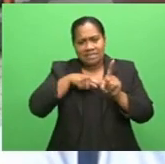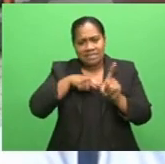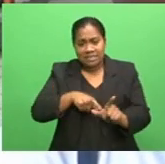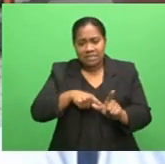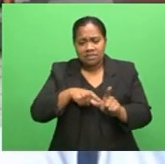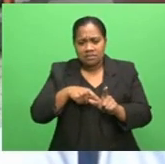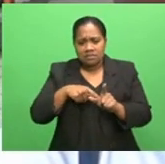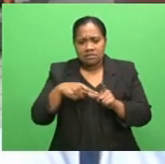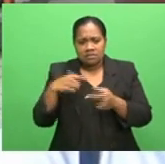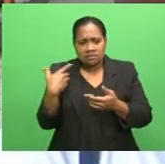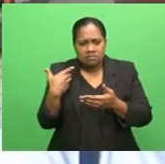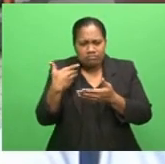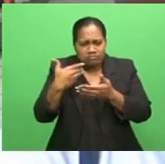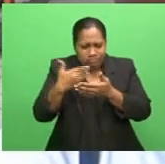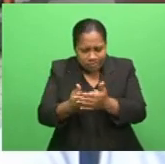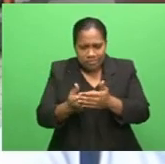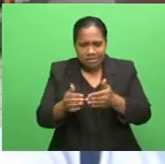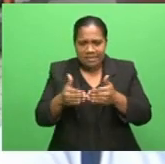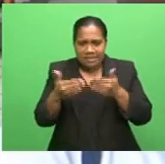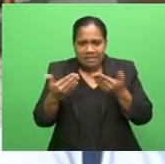gone through, and we have